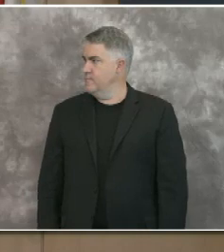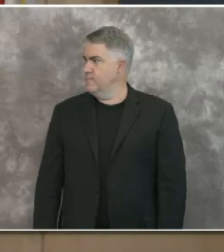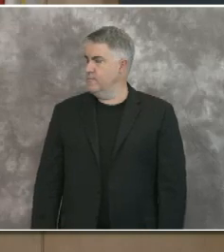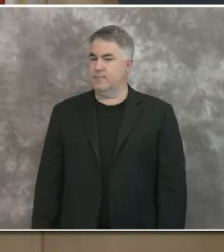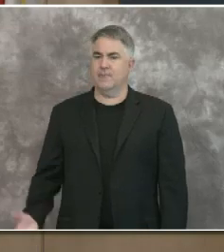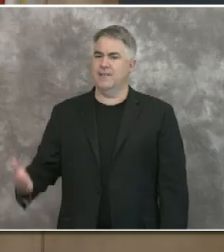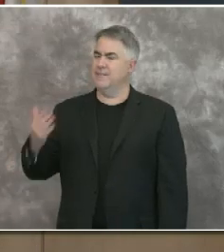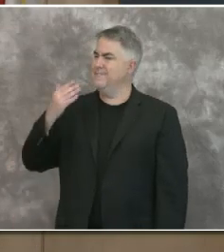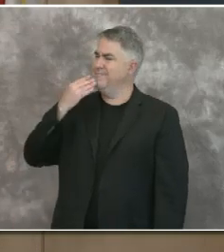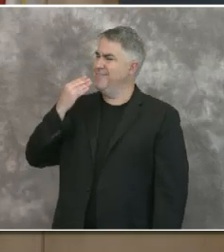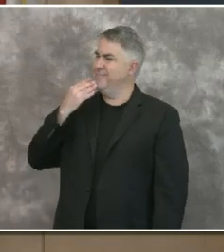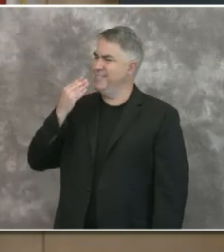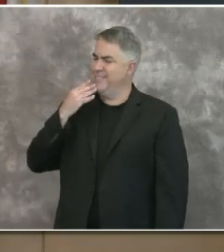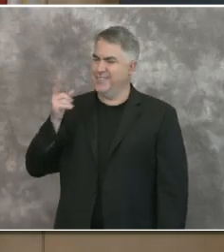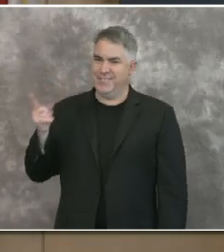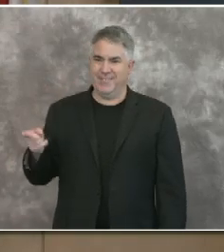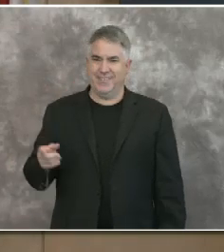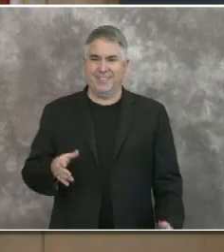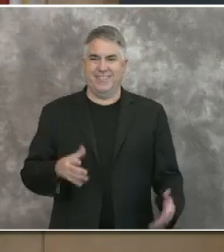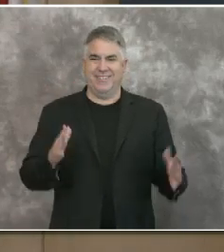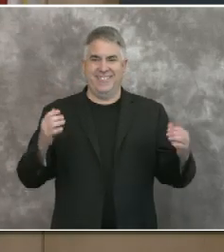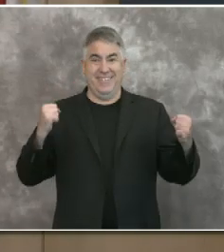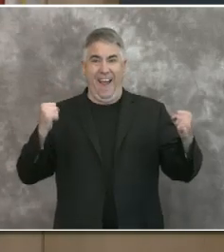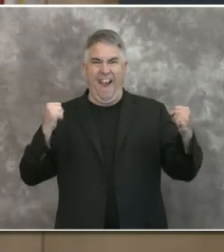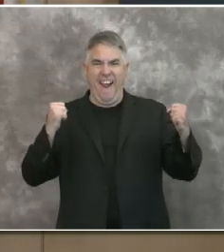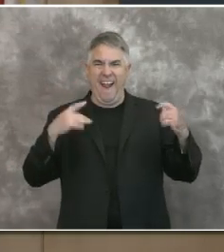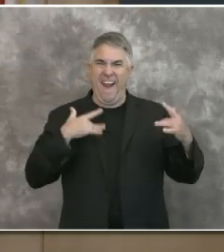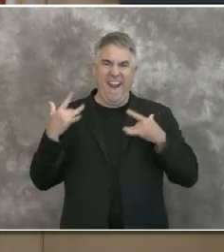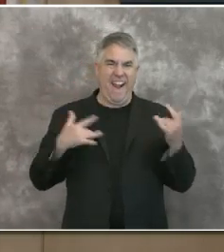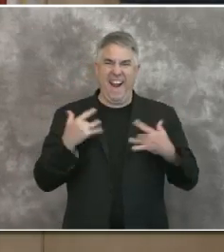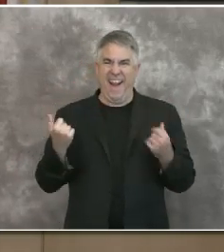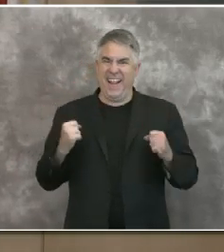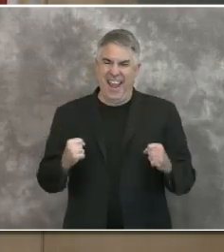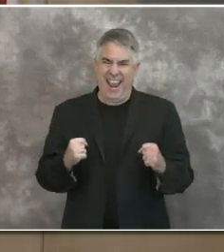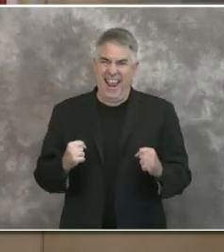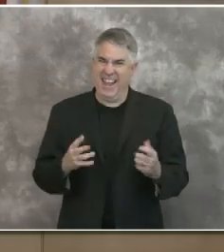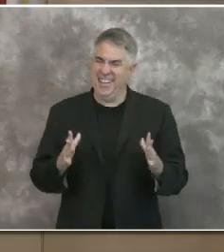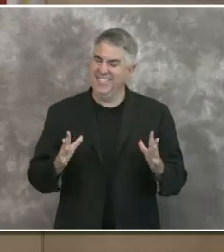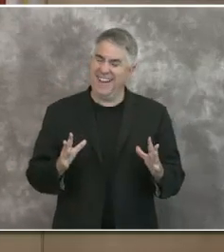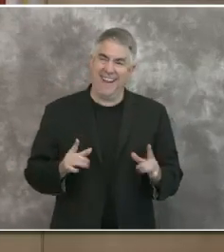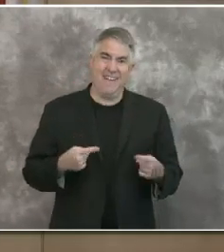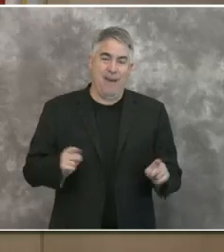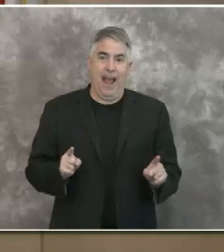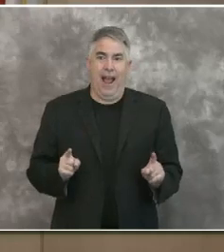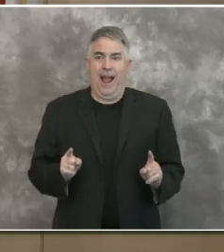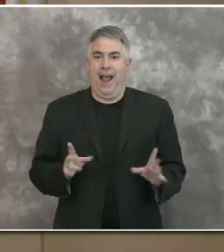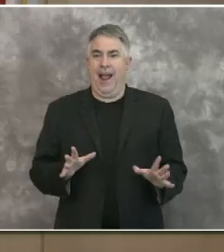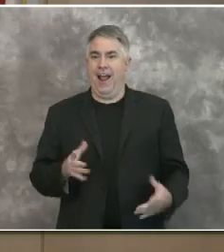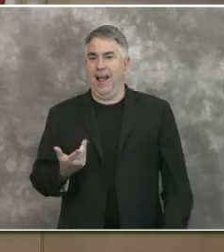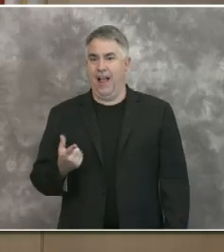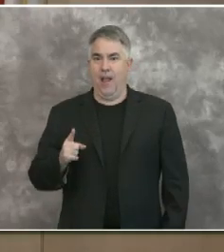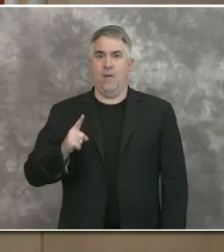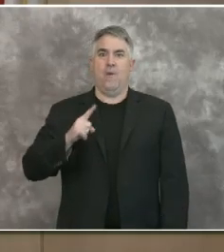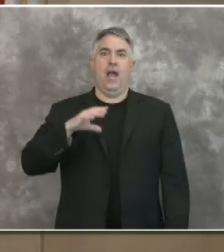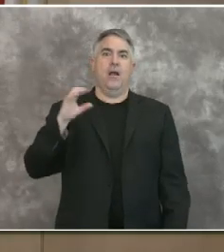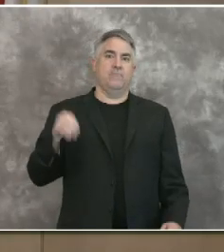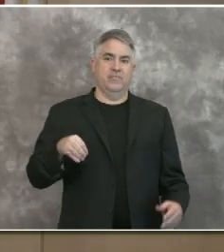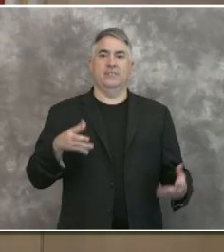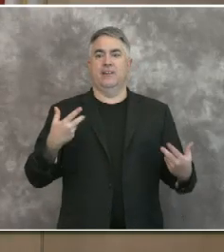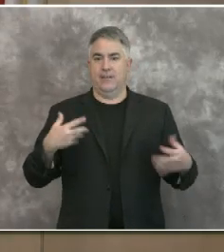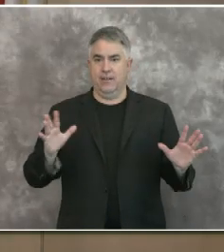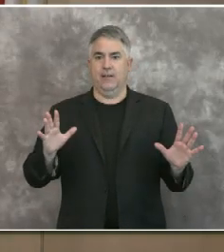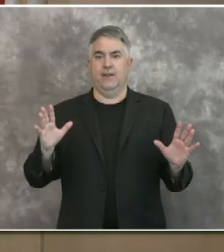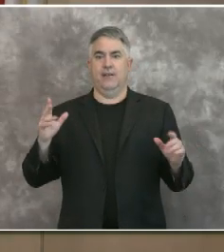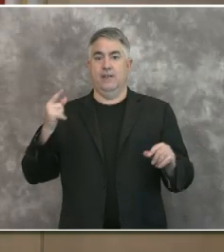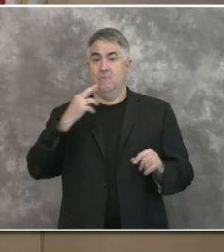Thank you, Supervisor Fletcher. Woohoo! No, seriously. I can tell you with 100% certainty that not only restaurants but